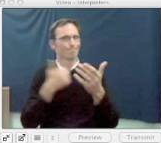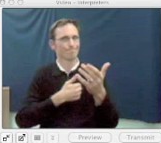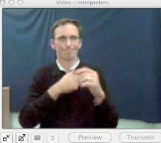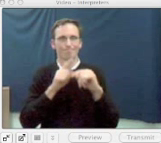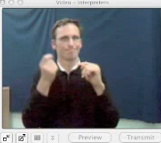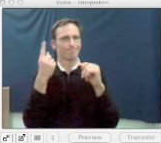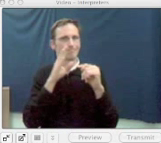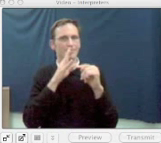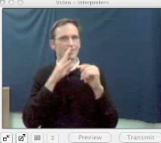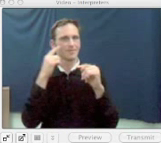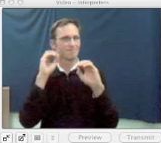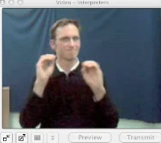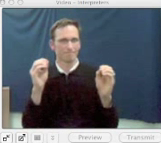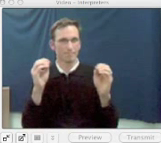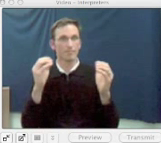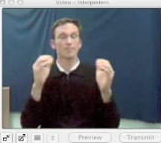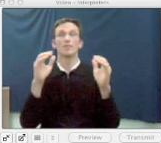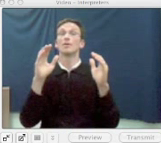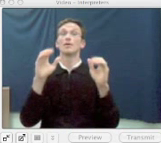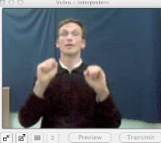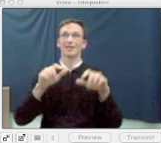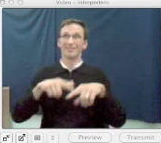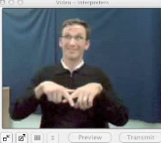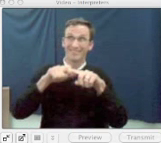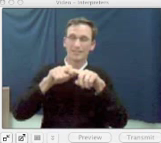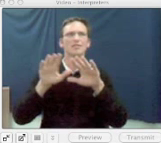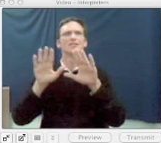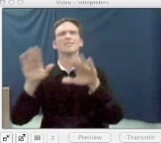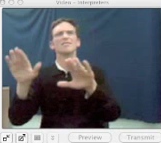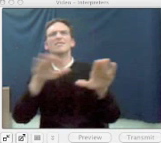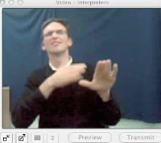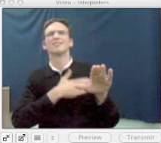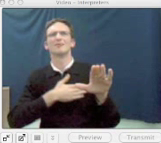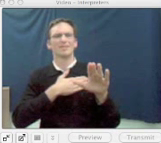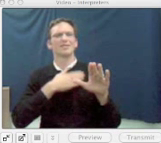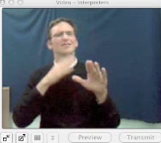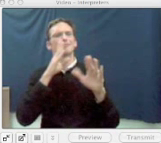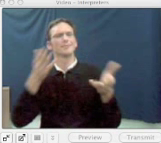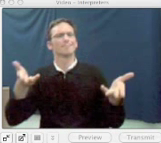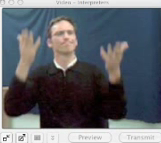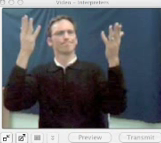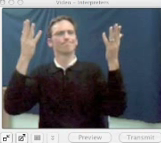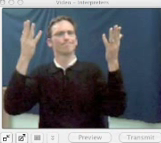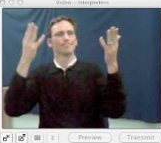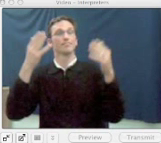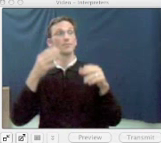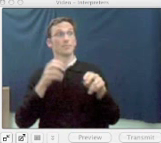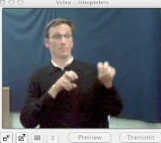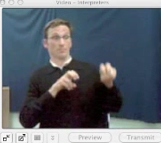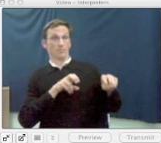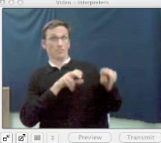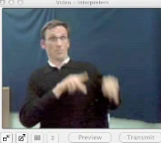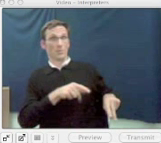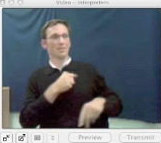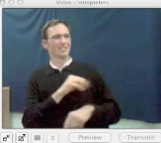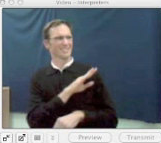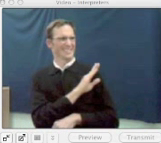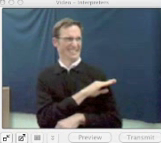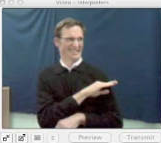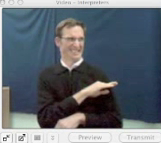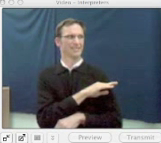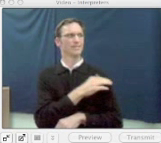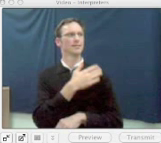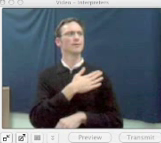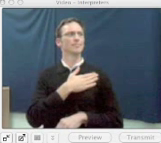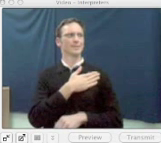could ask the whole group to please speak up. You could ask the person next to you. You could narrate and describe how